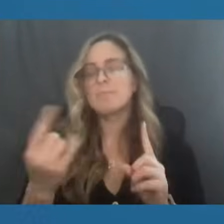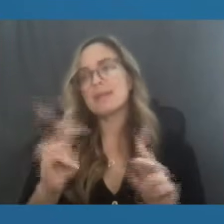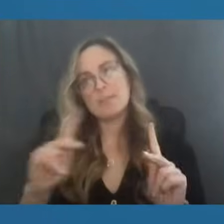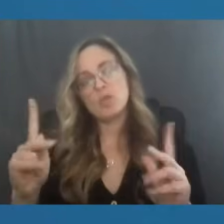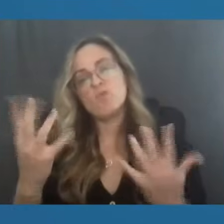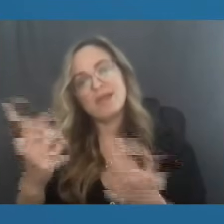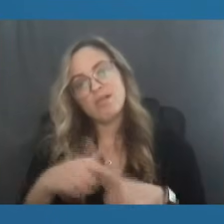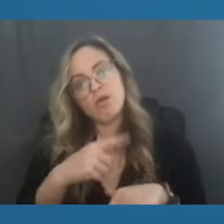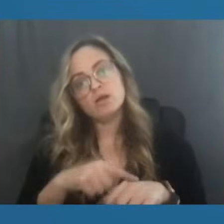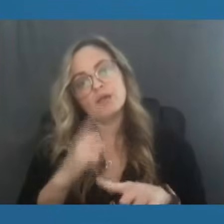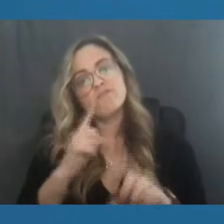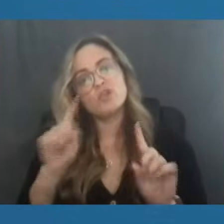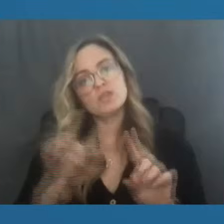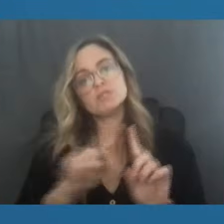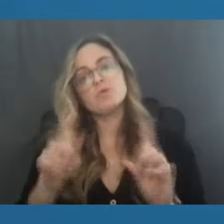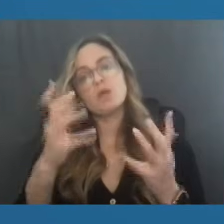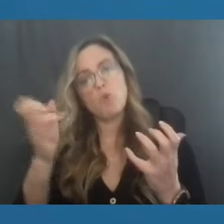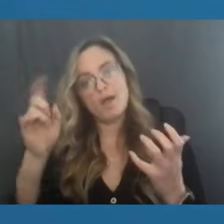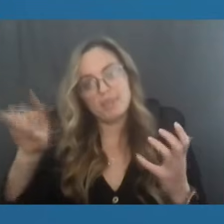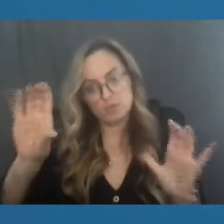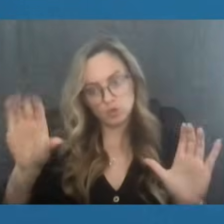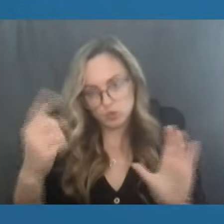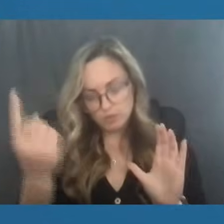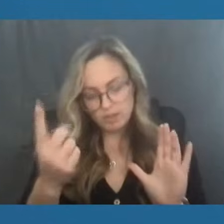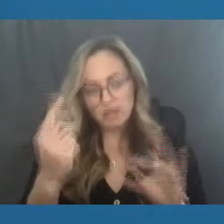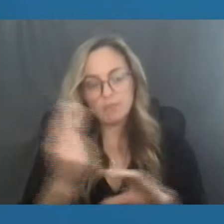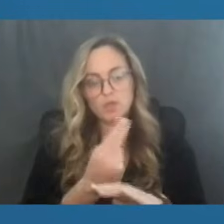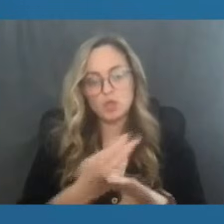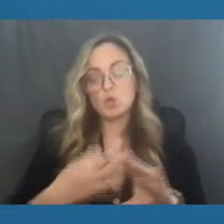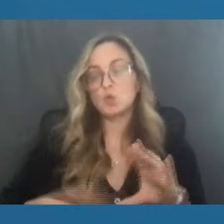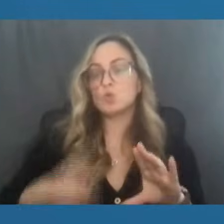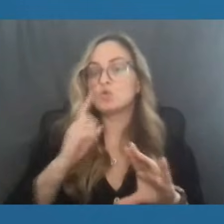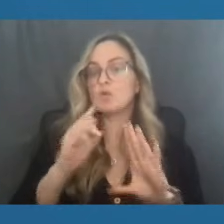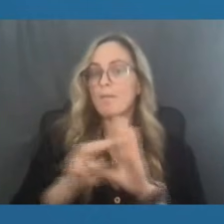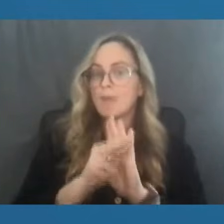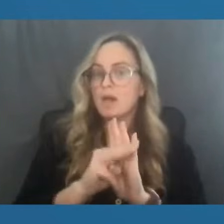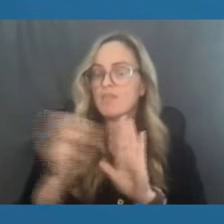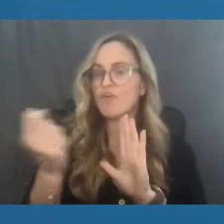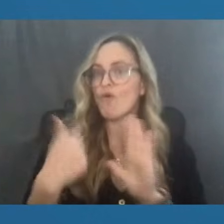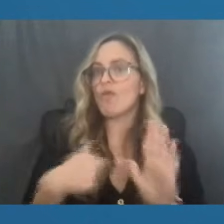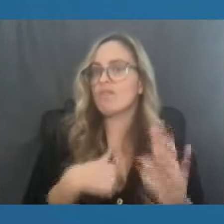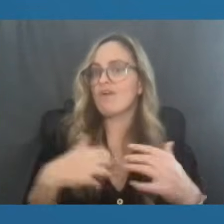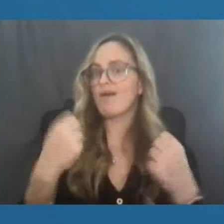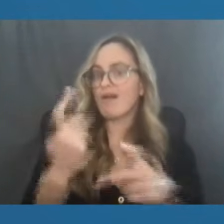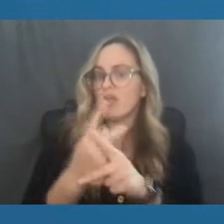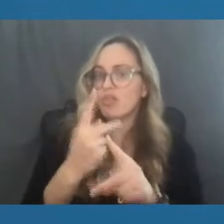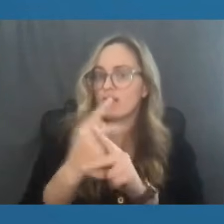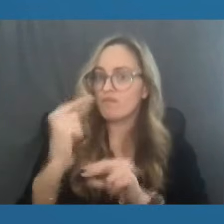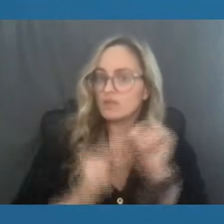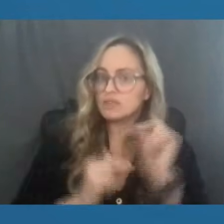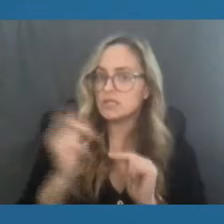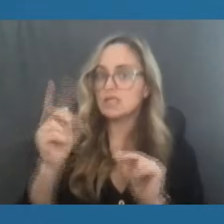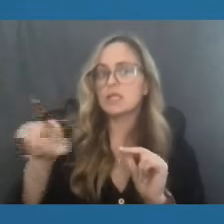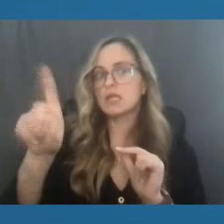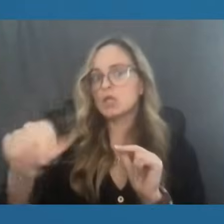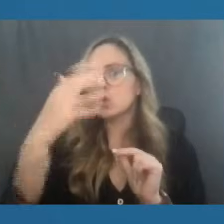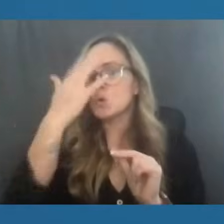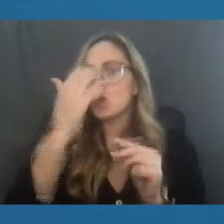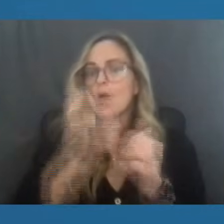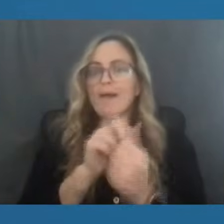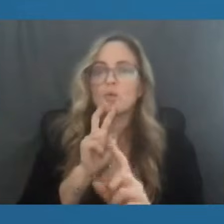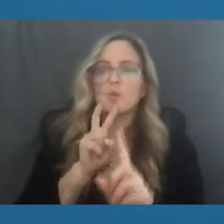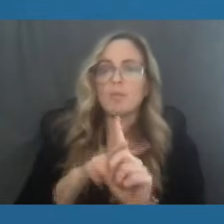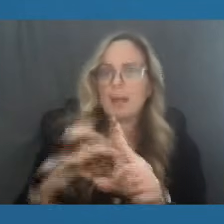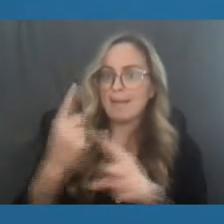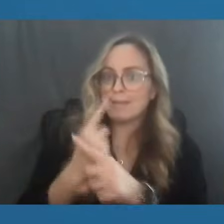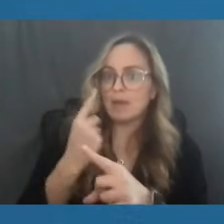time, but I want them to do something that can be used as a model for all of our healthcare facilities. I mean, they need to know how to apply this properly.